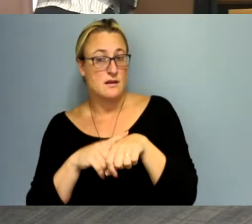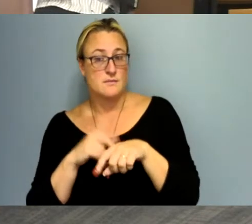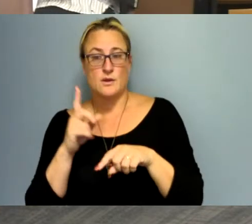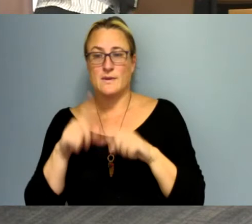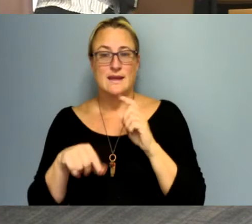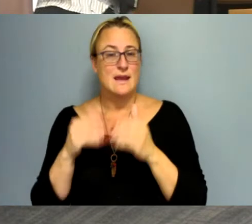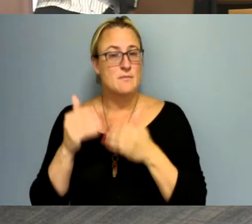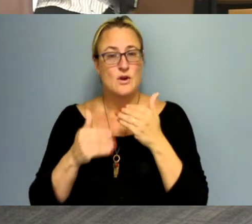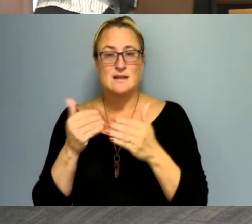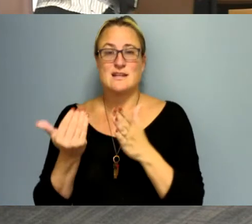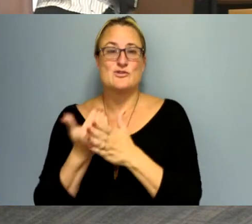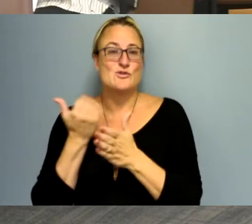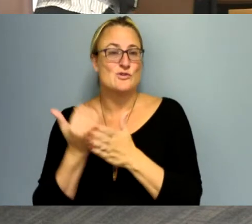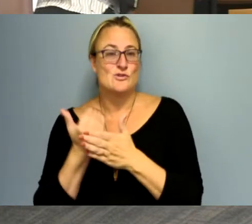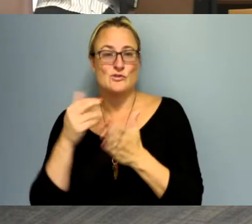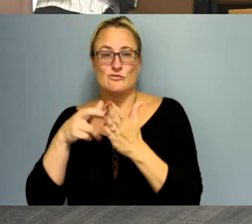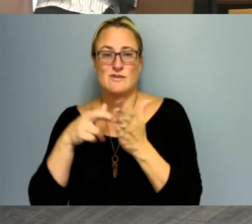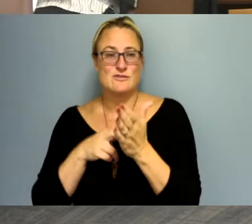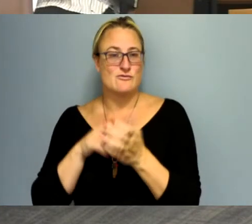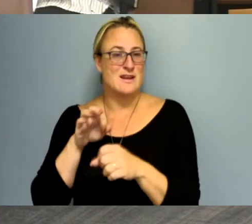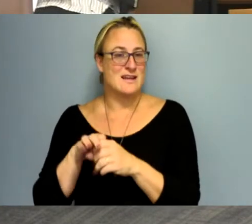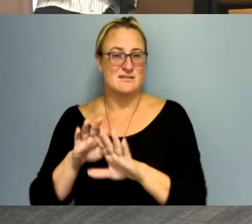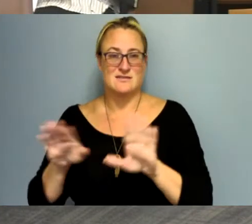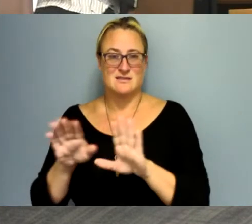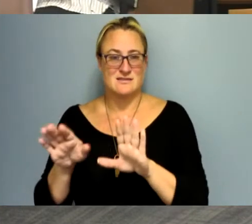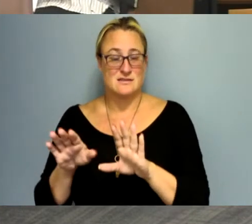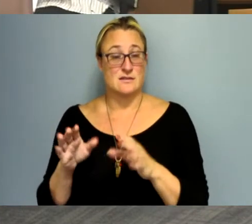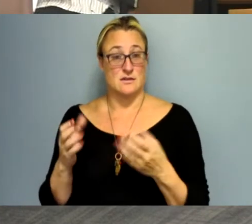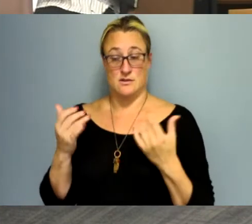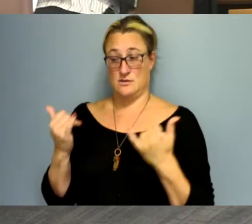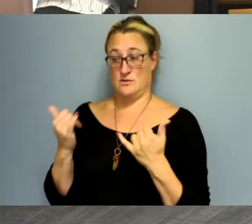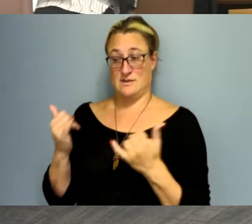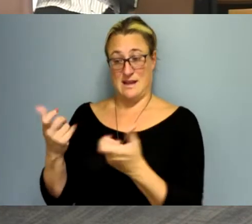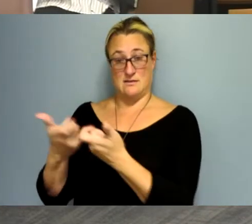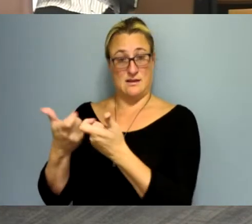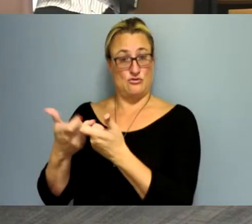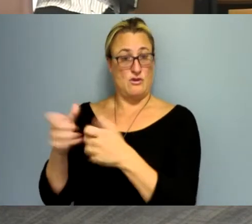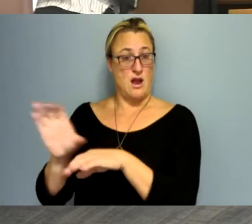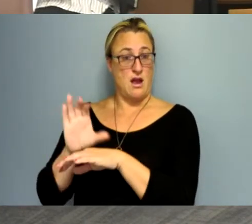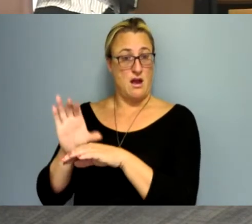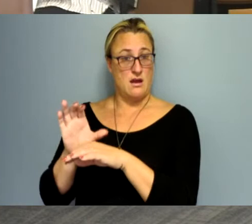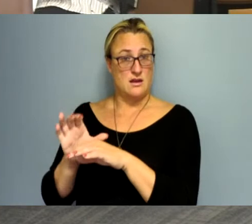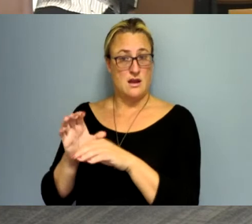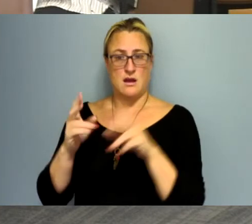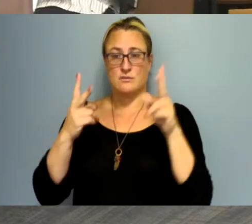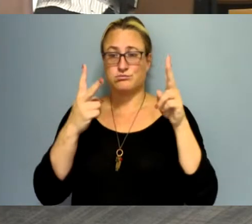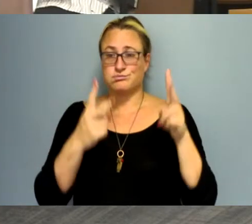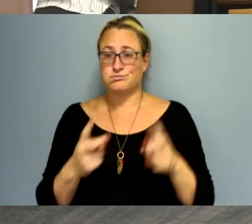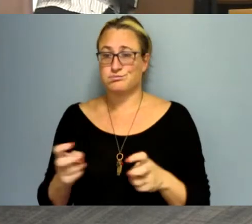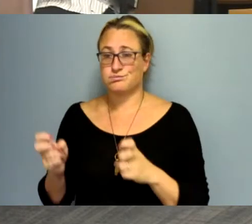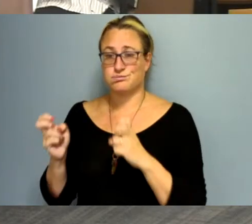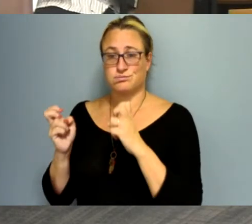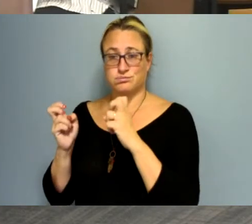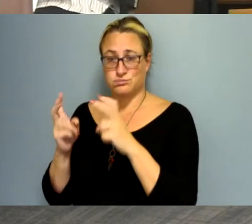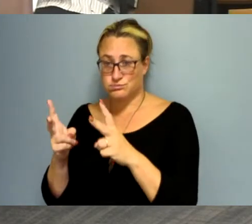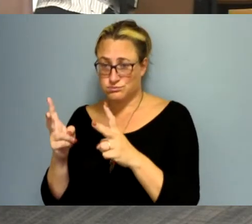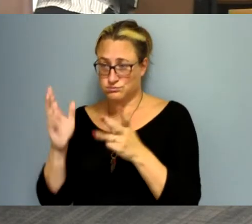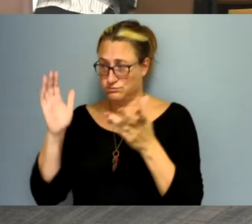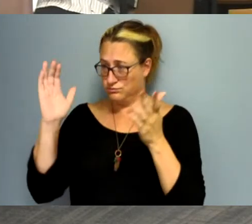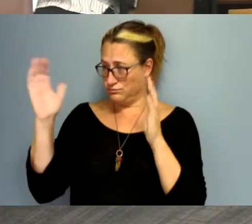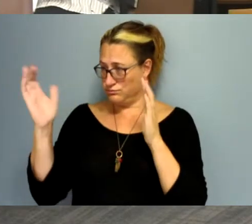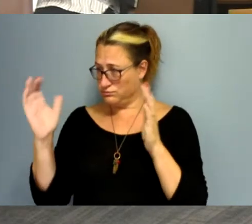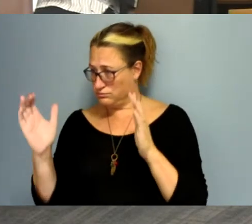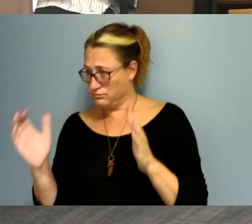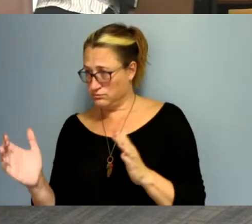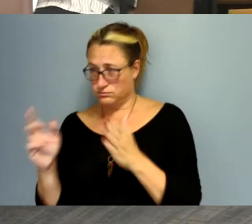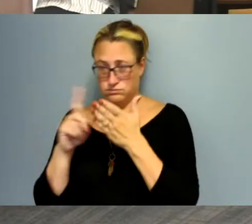new voter registrations. So this will speed that up, that we'll be able to actually take the data from the e-poll books, see how many people checked in on the